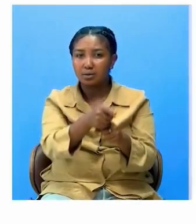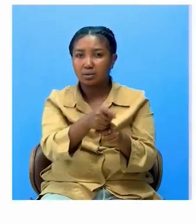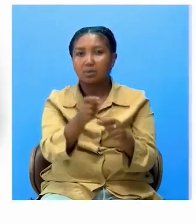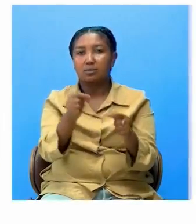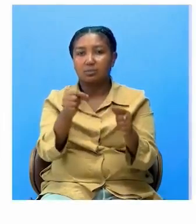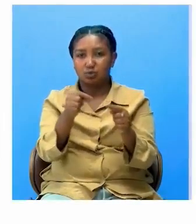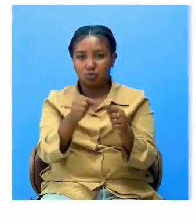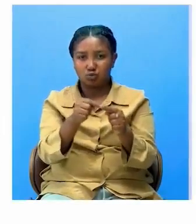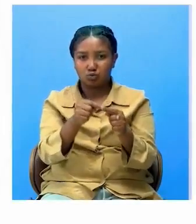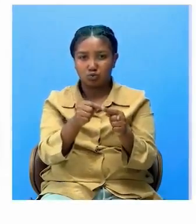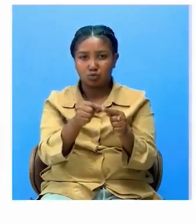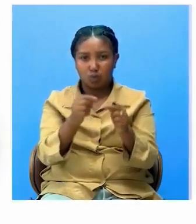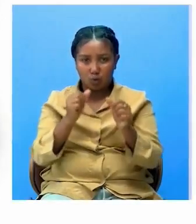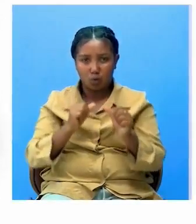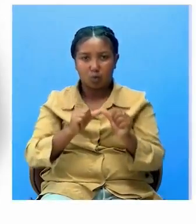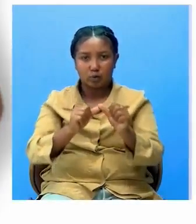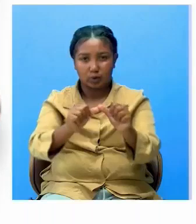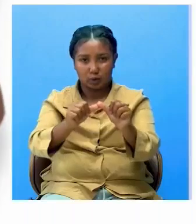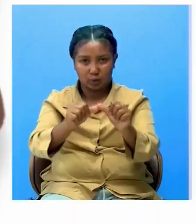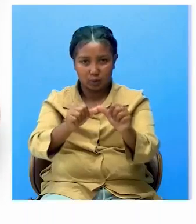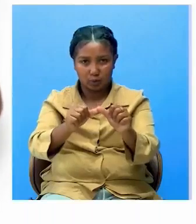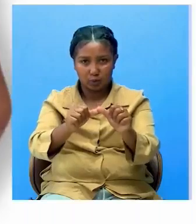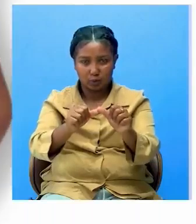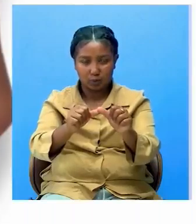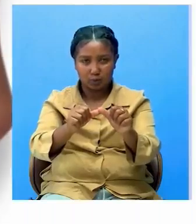To continue